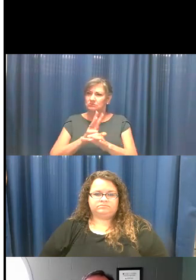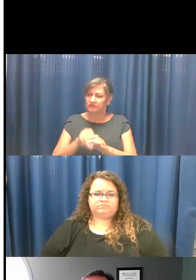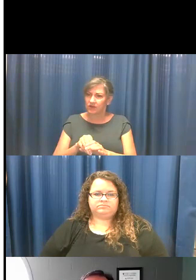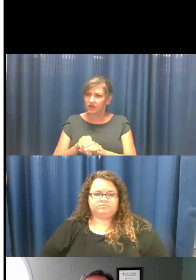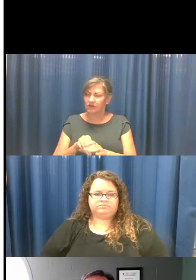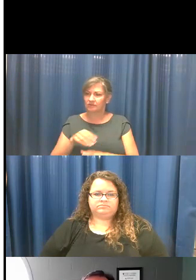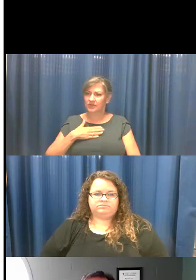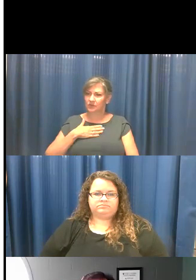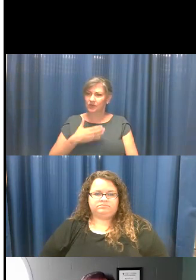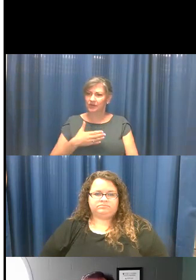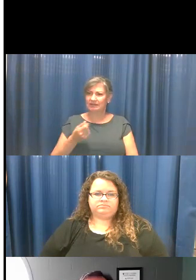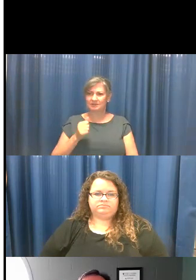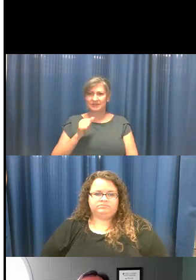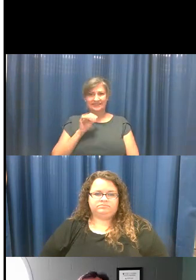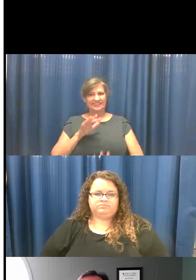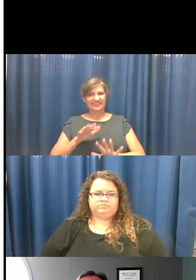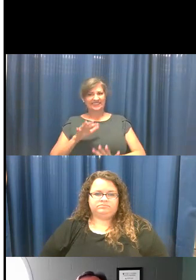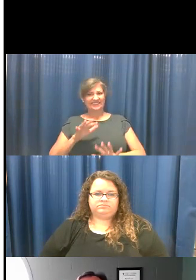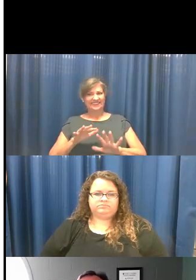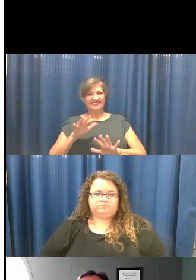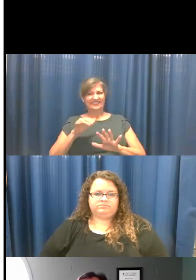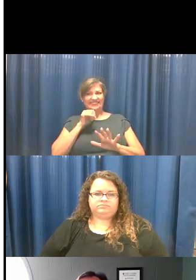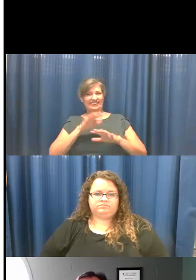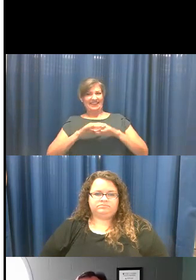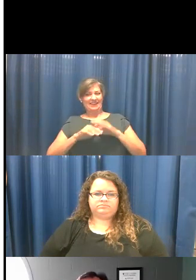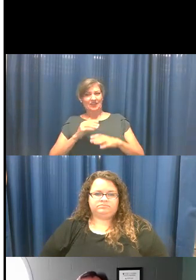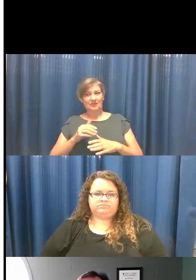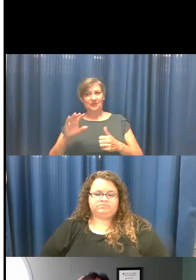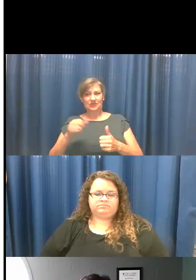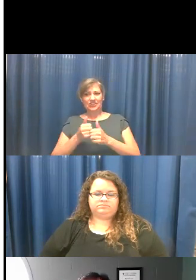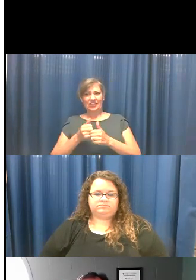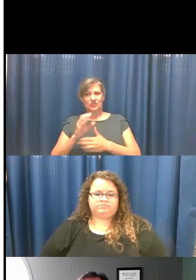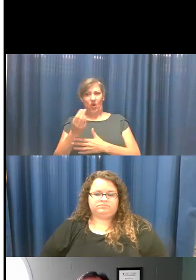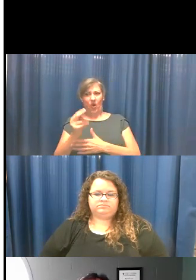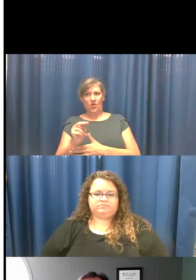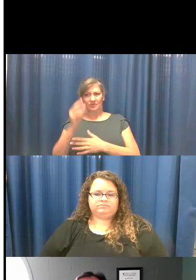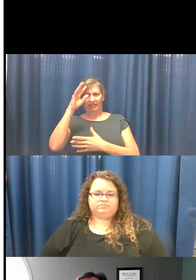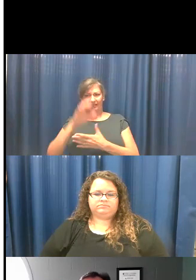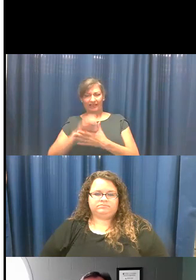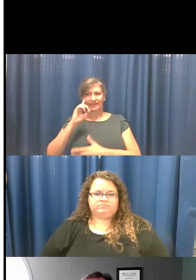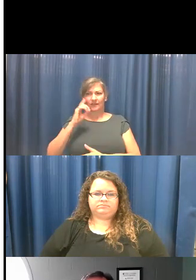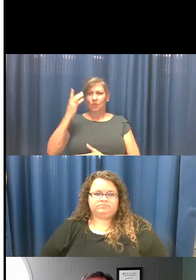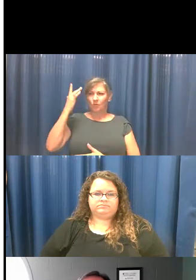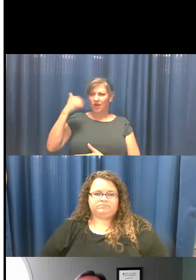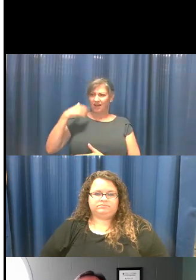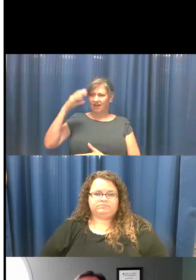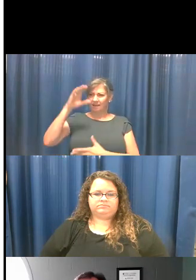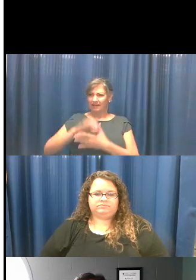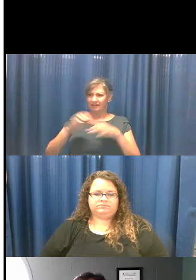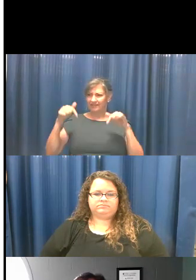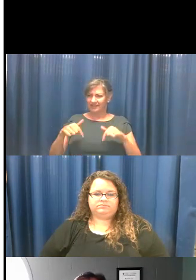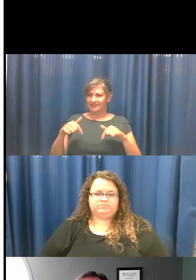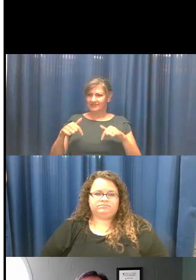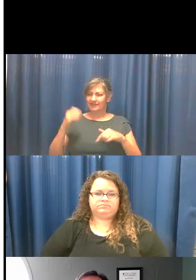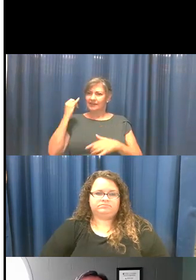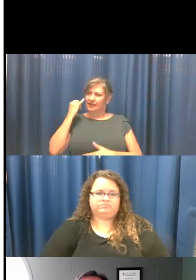Be willing to be a little bit uncomfortable. Be willing to come and challenge your own beliefs and think about, why do I believe this, and is